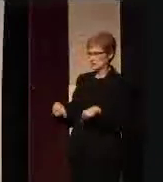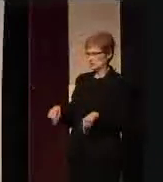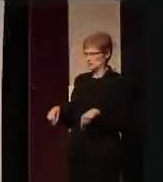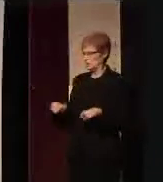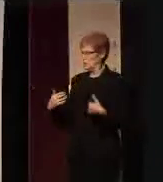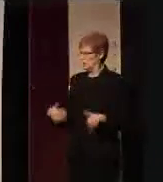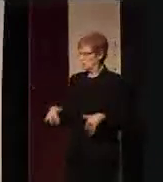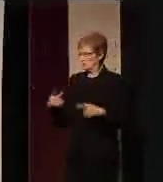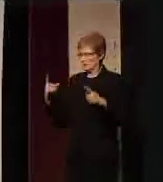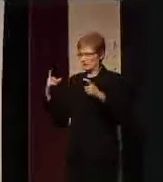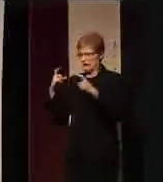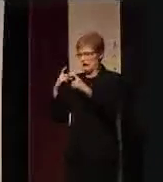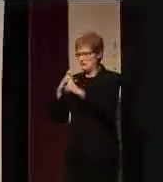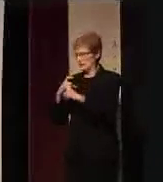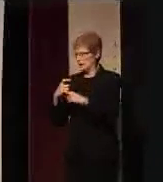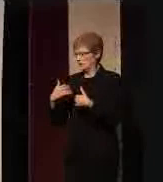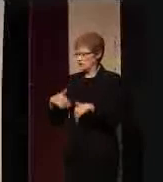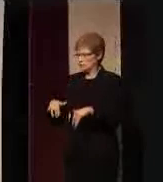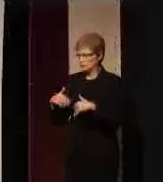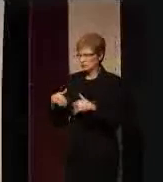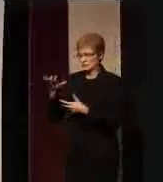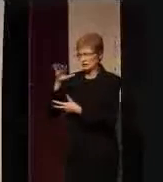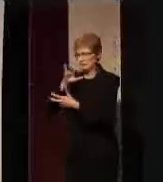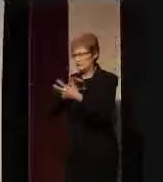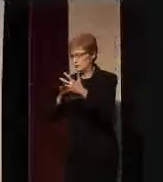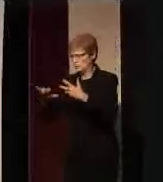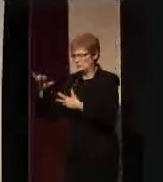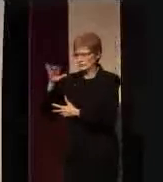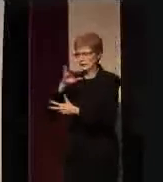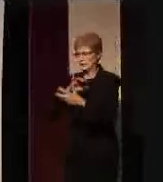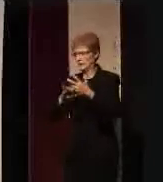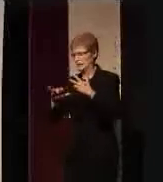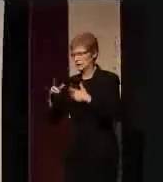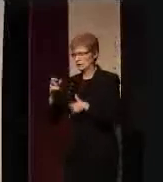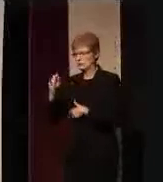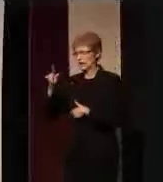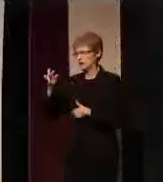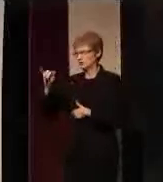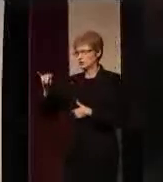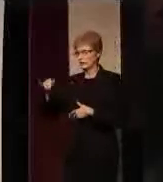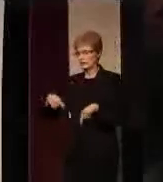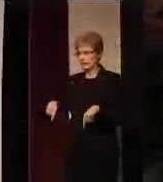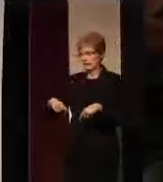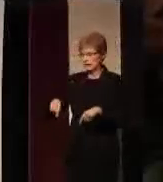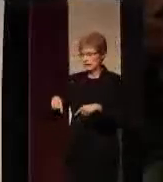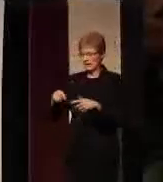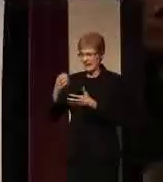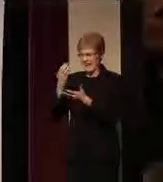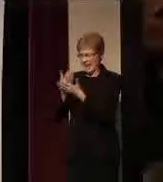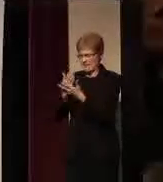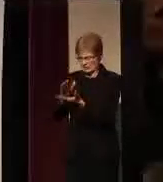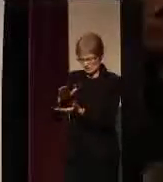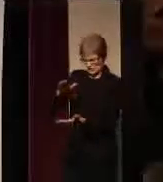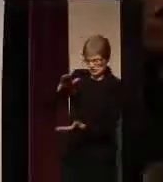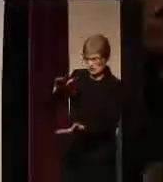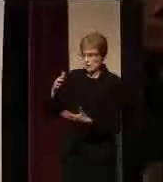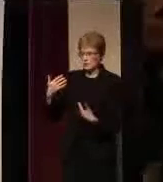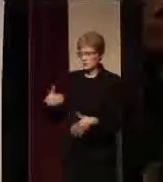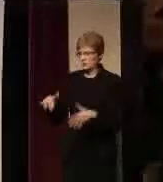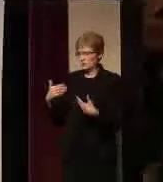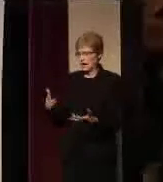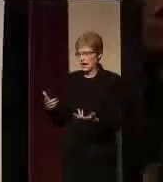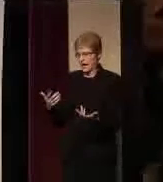a complicated, confusing case with a lot of evidence. I don't know,